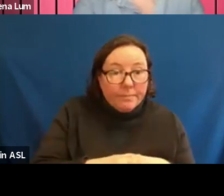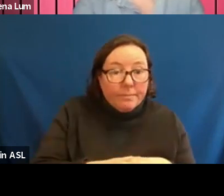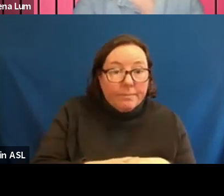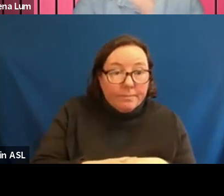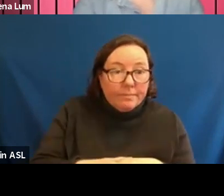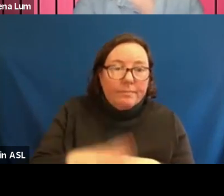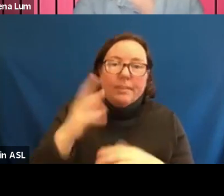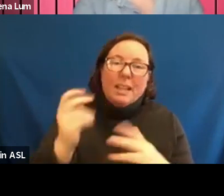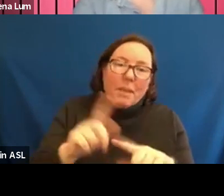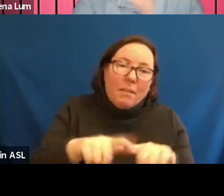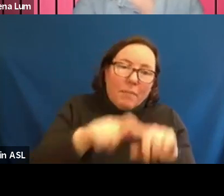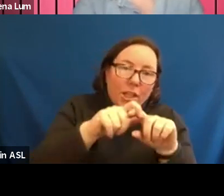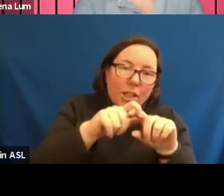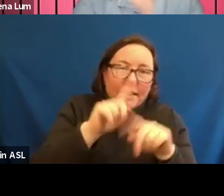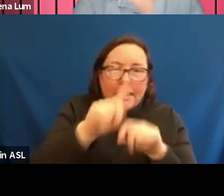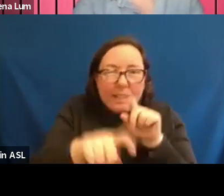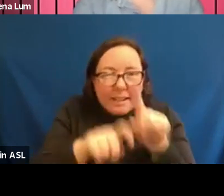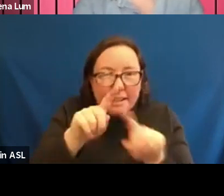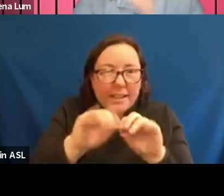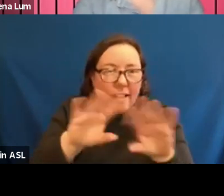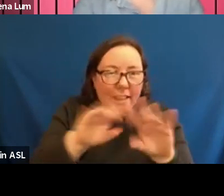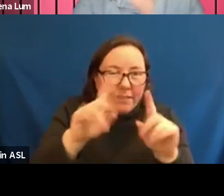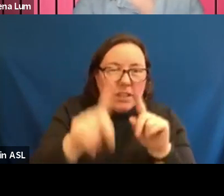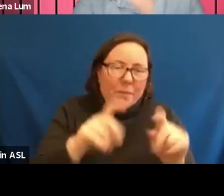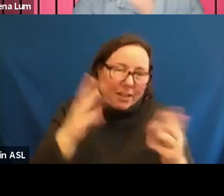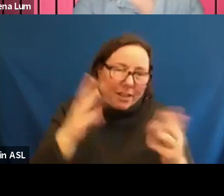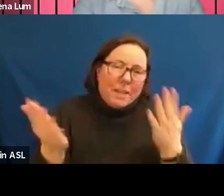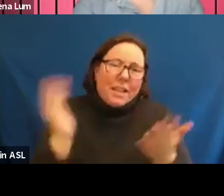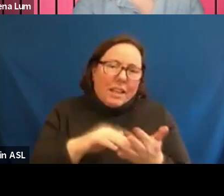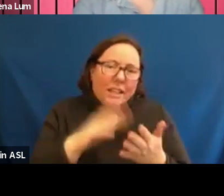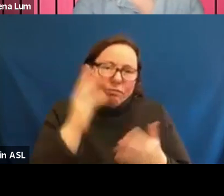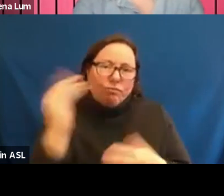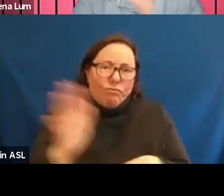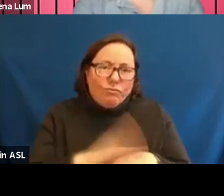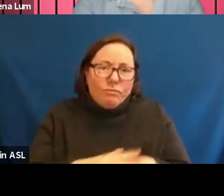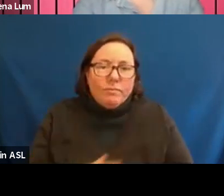And I may pause and ask clarifying questions similarly.